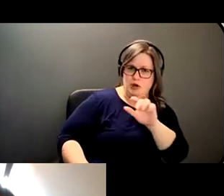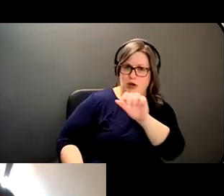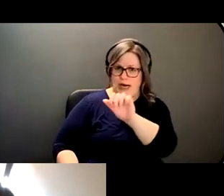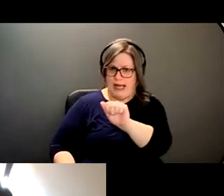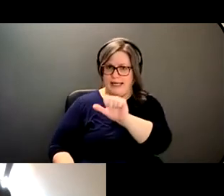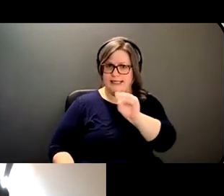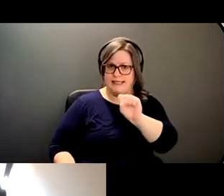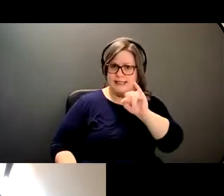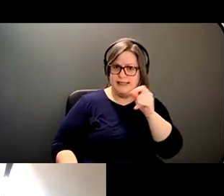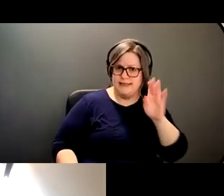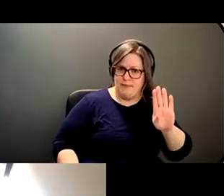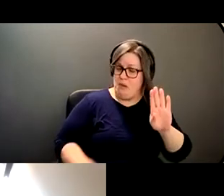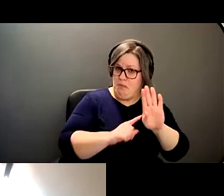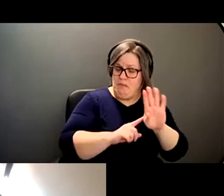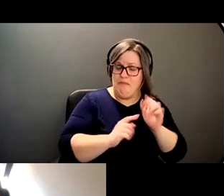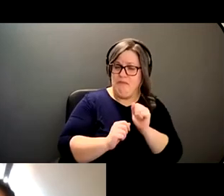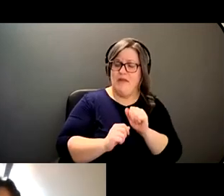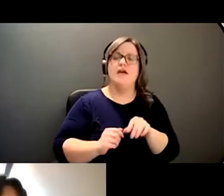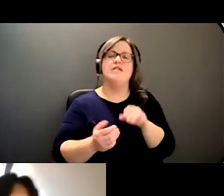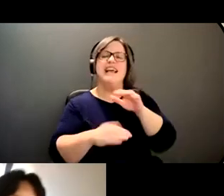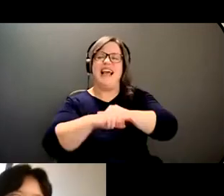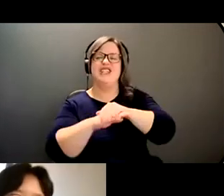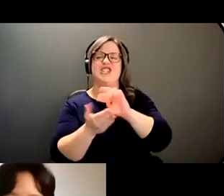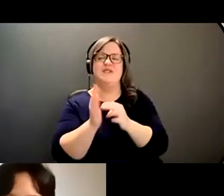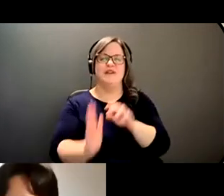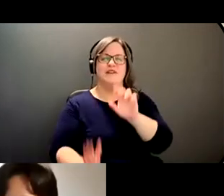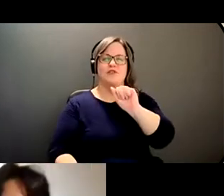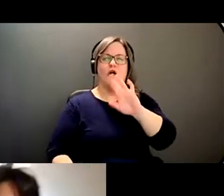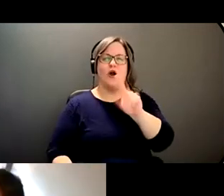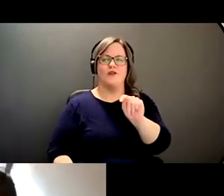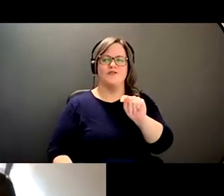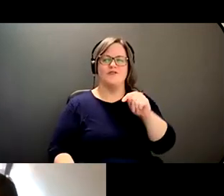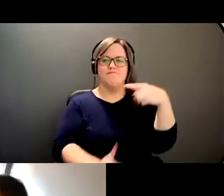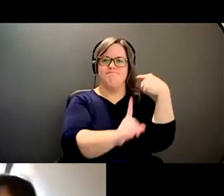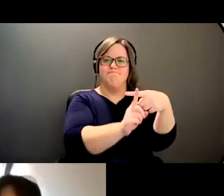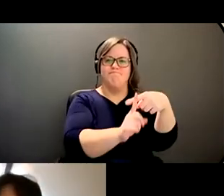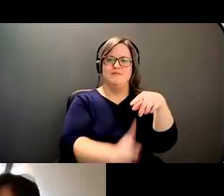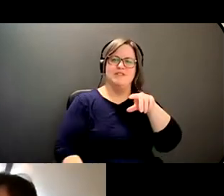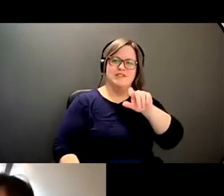Target would be the translation of that. And